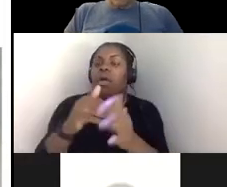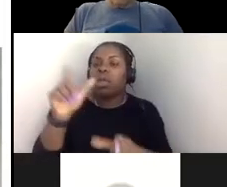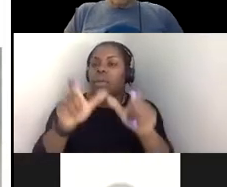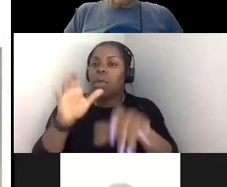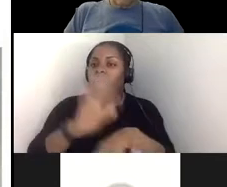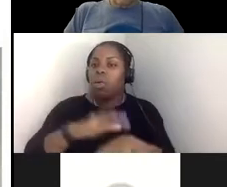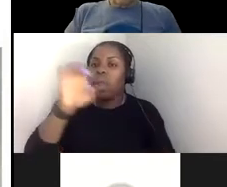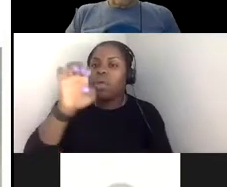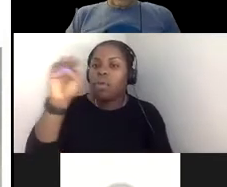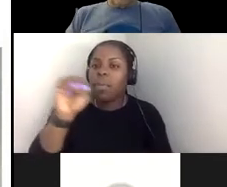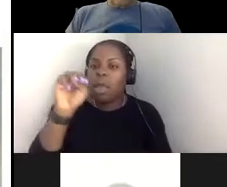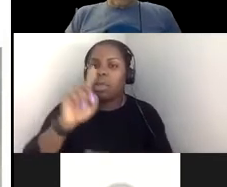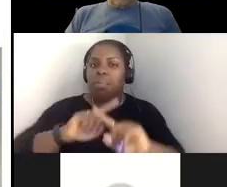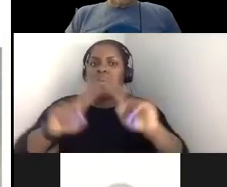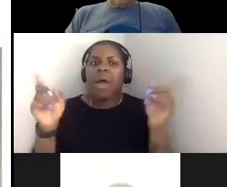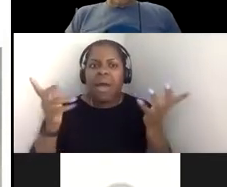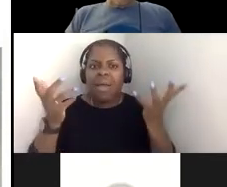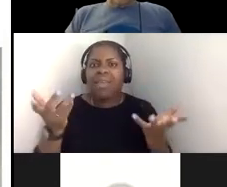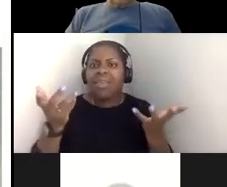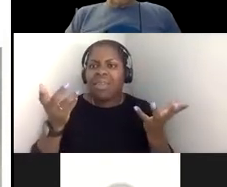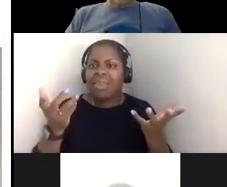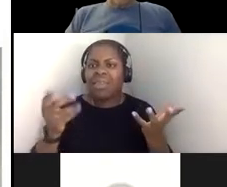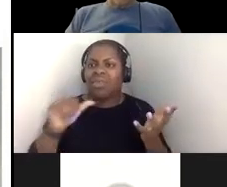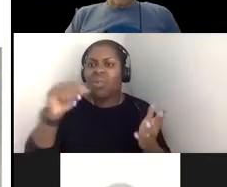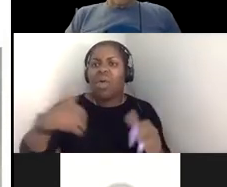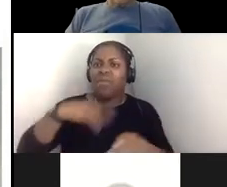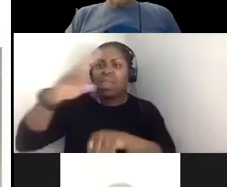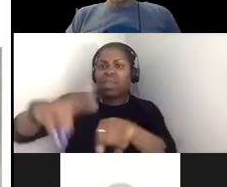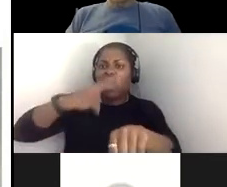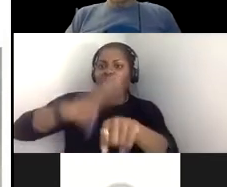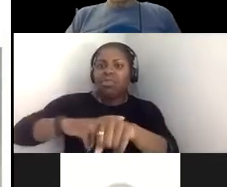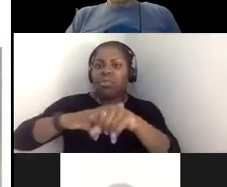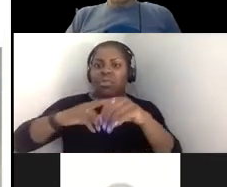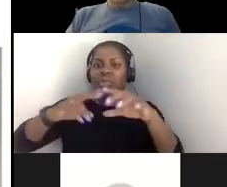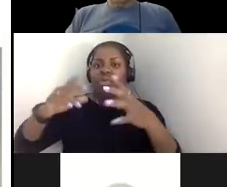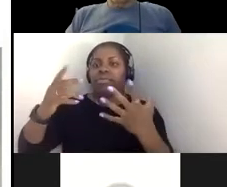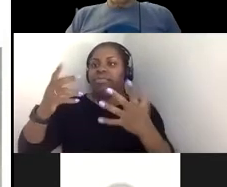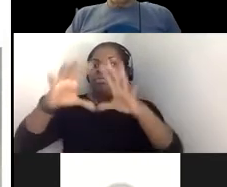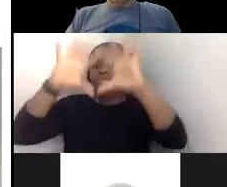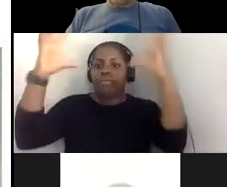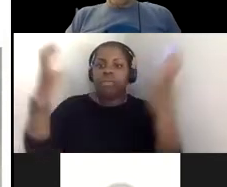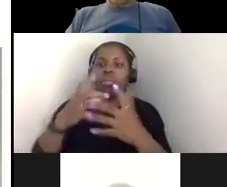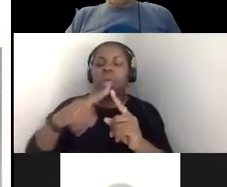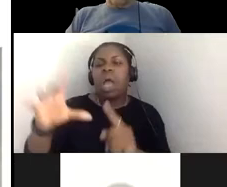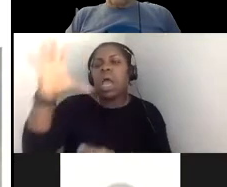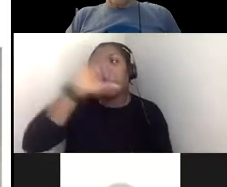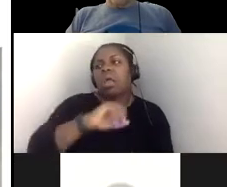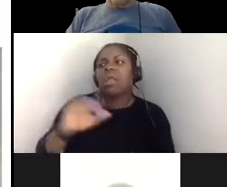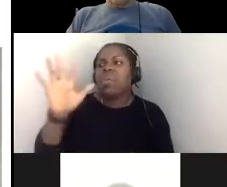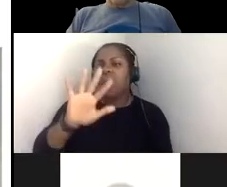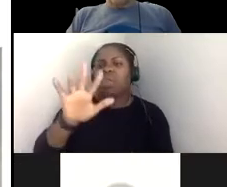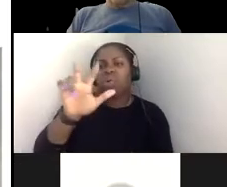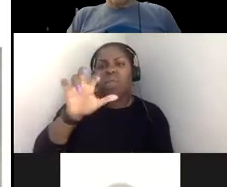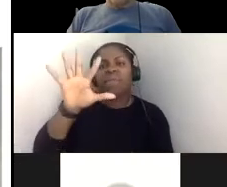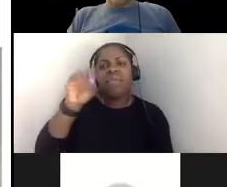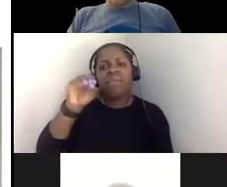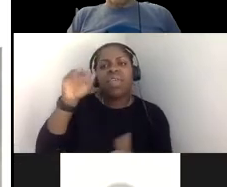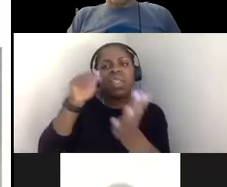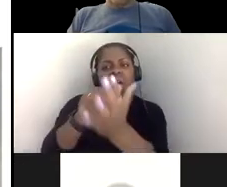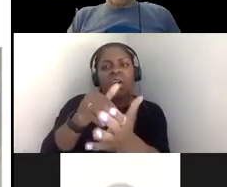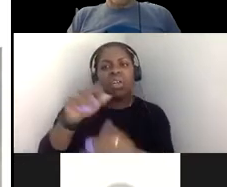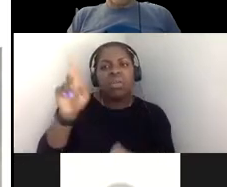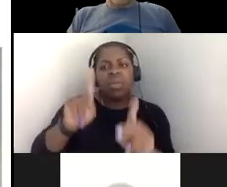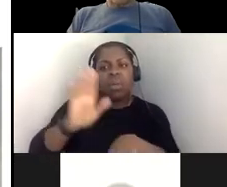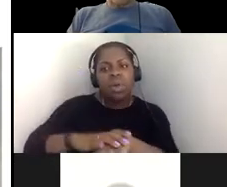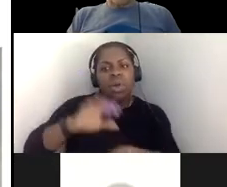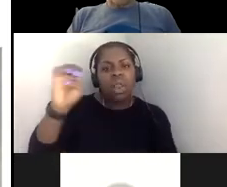monitors. But we don't have a national picture. Our guess is it's about 350,000 people on electronic